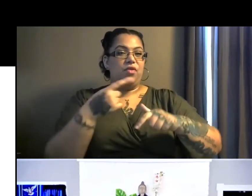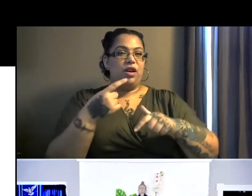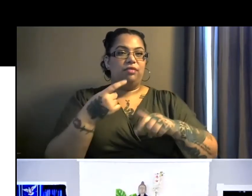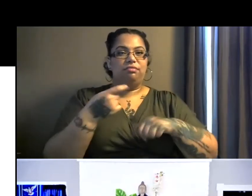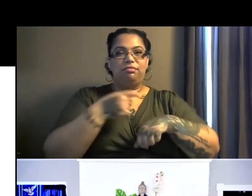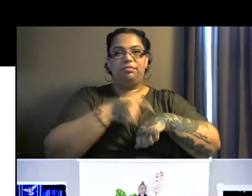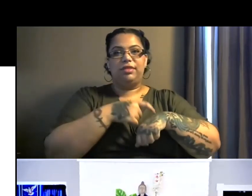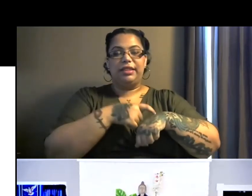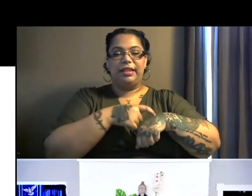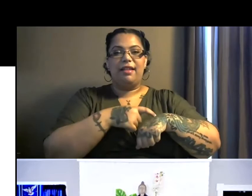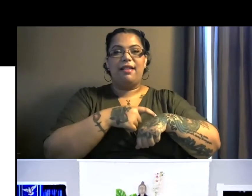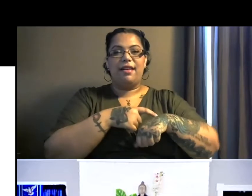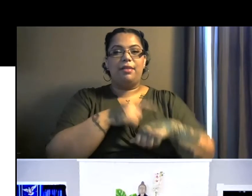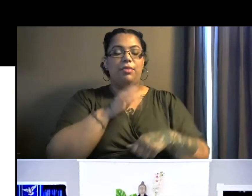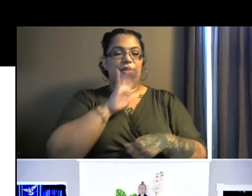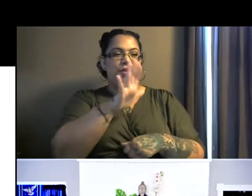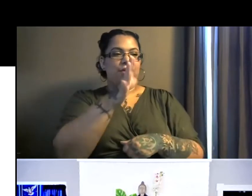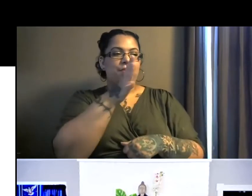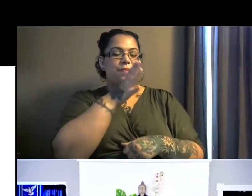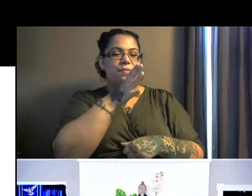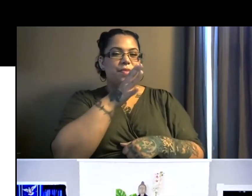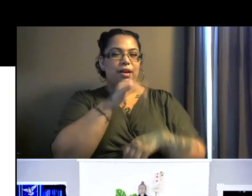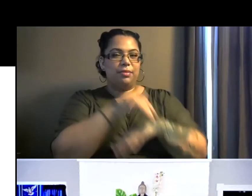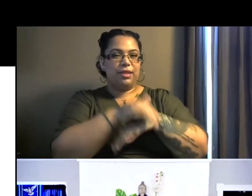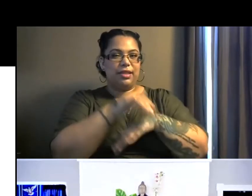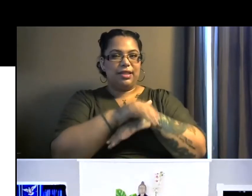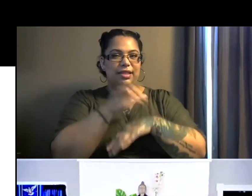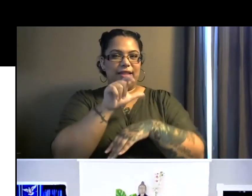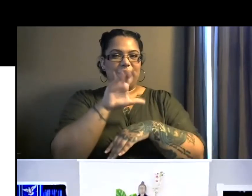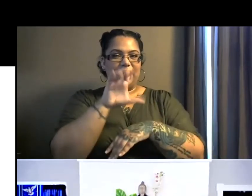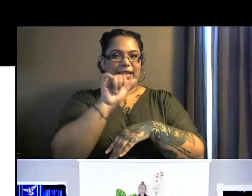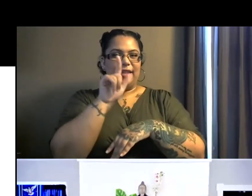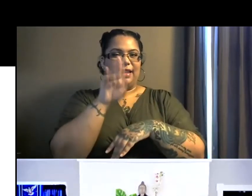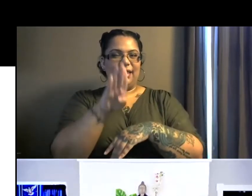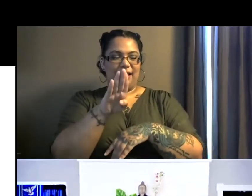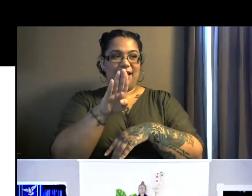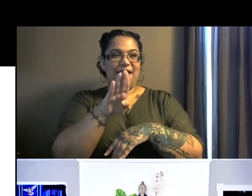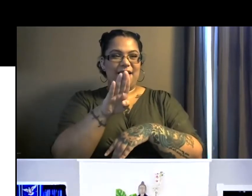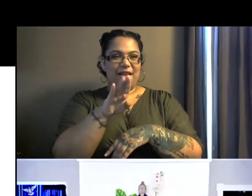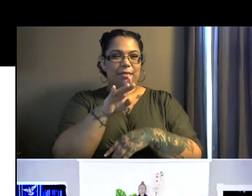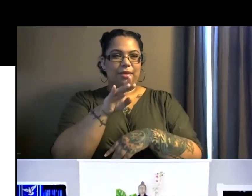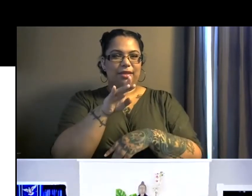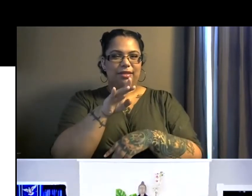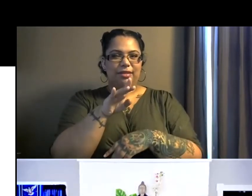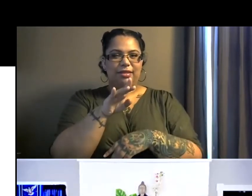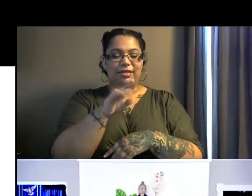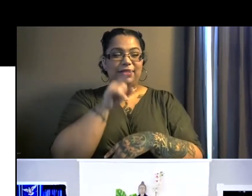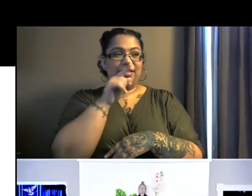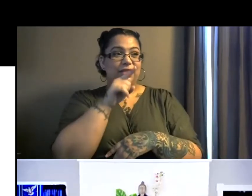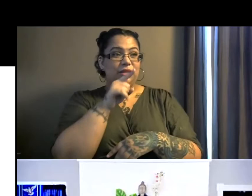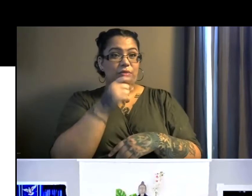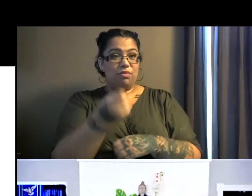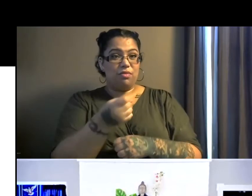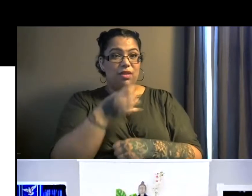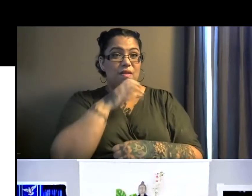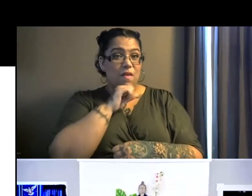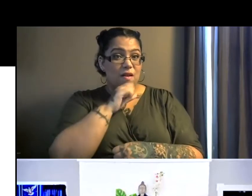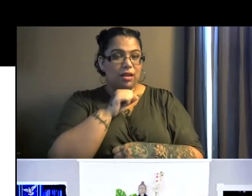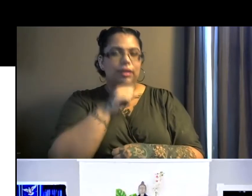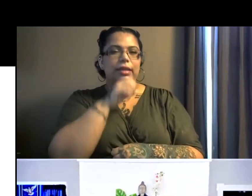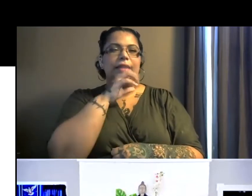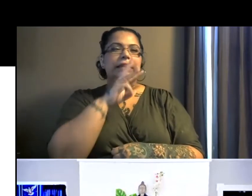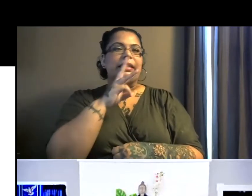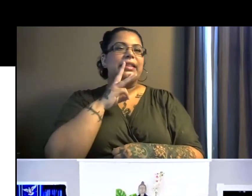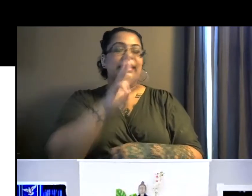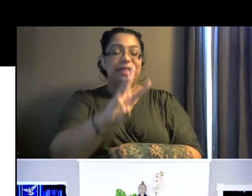nightclub act at age 6. And